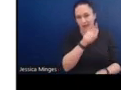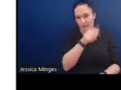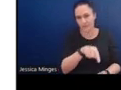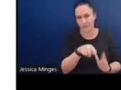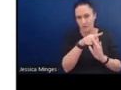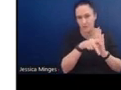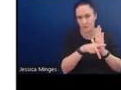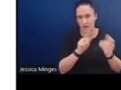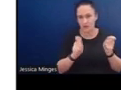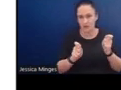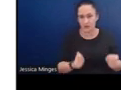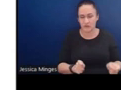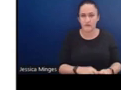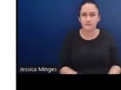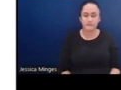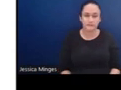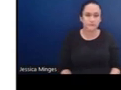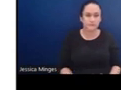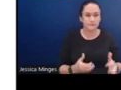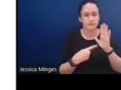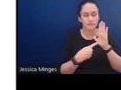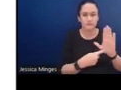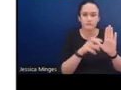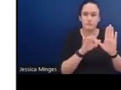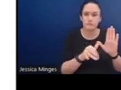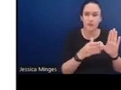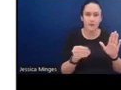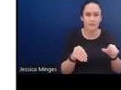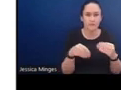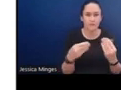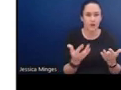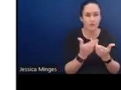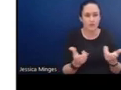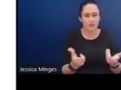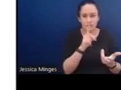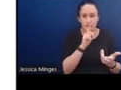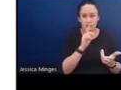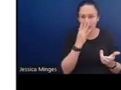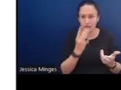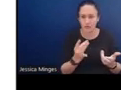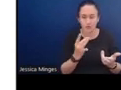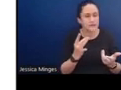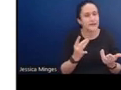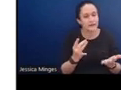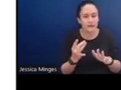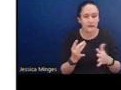changes. And so I just wanted to highlight that and give you a resource that was really interesting in terms of